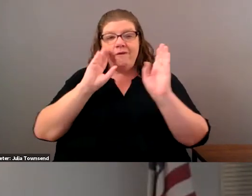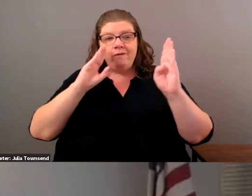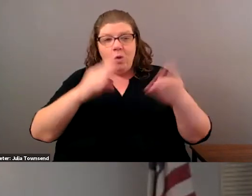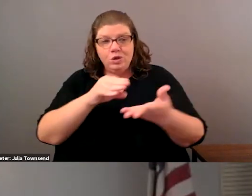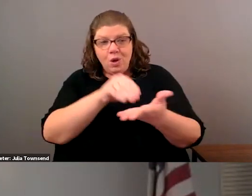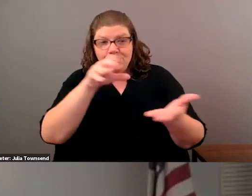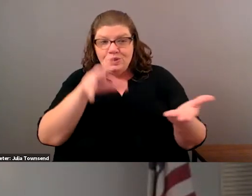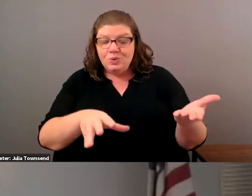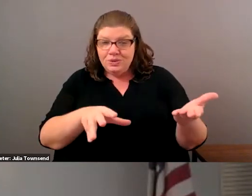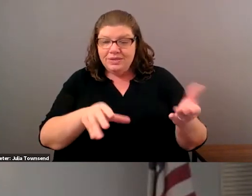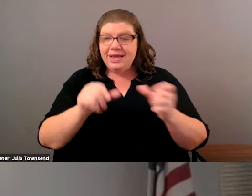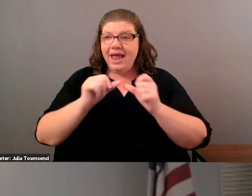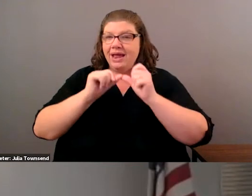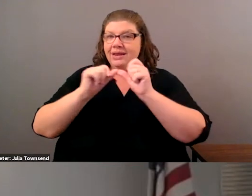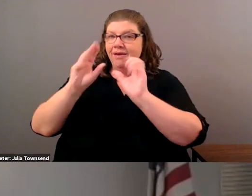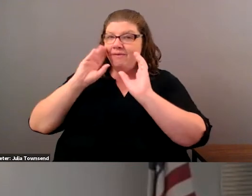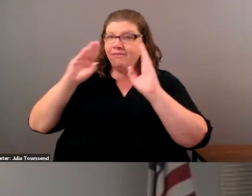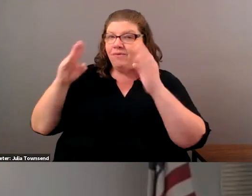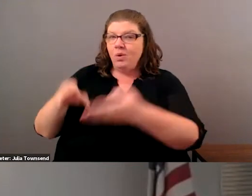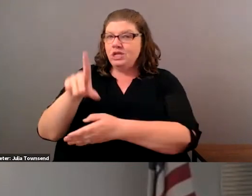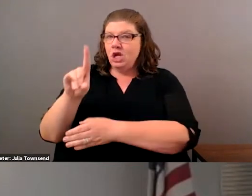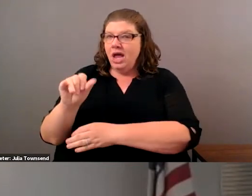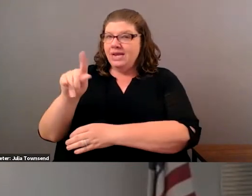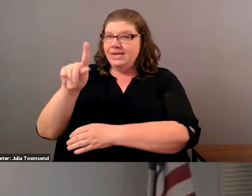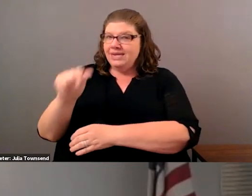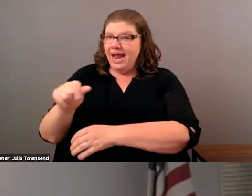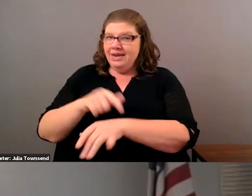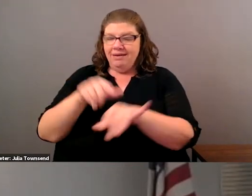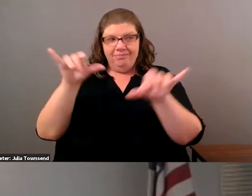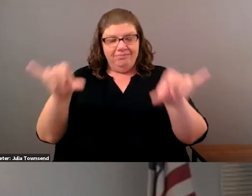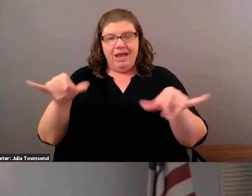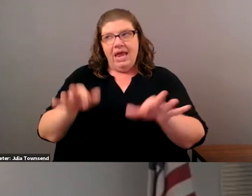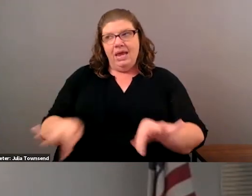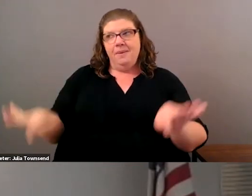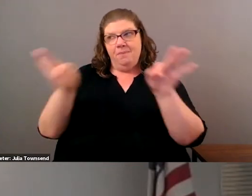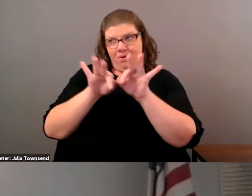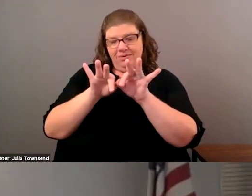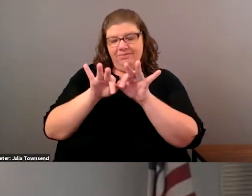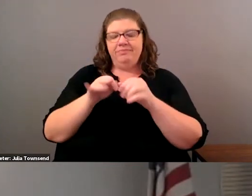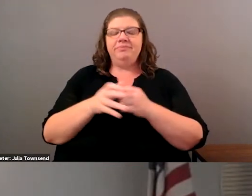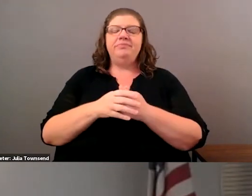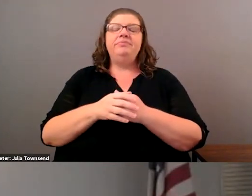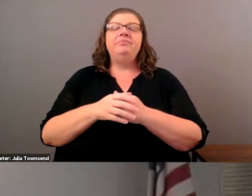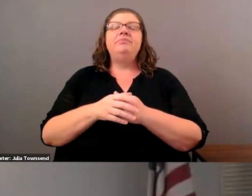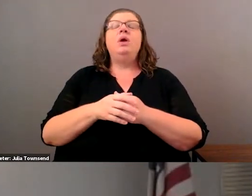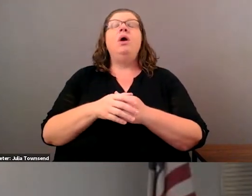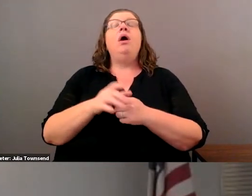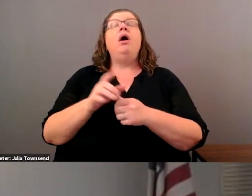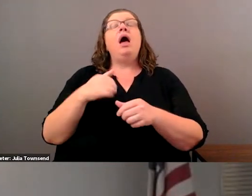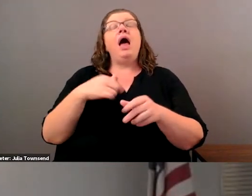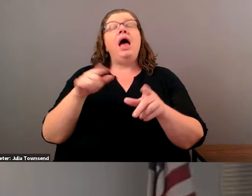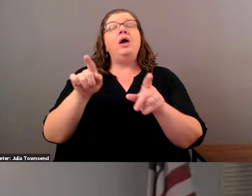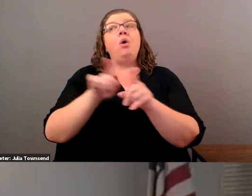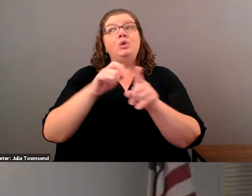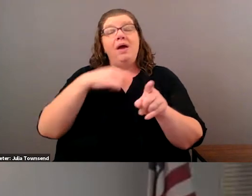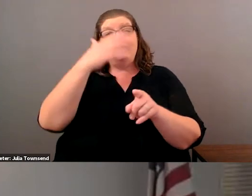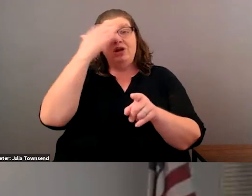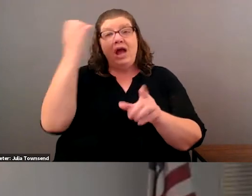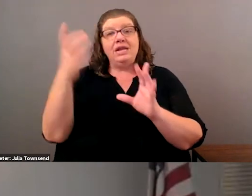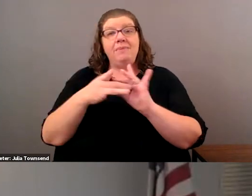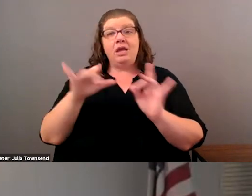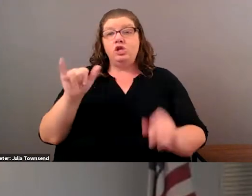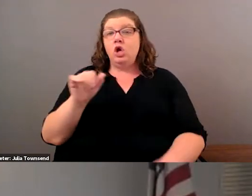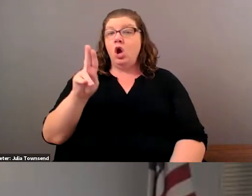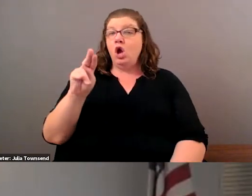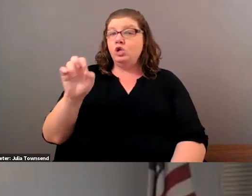and sustaining focus on data. Very important. I also forgot to mention that on June 10th,